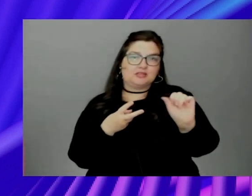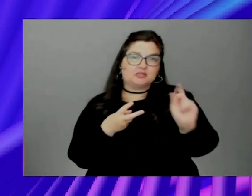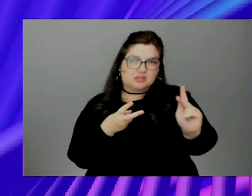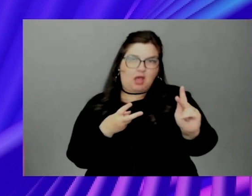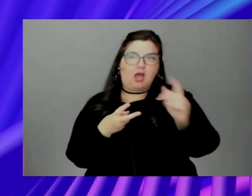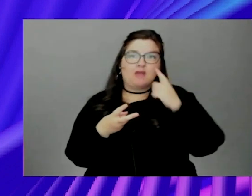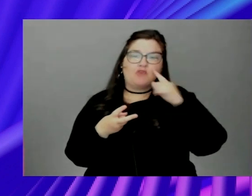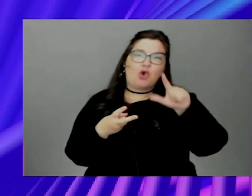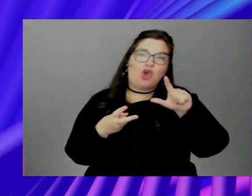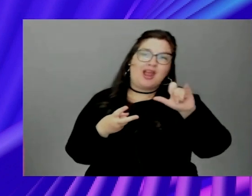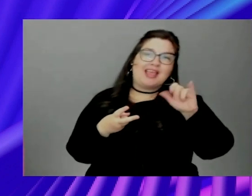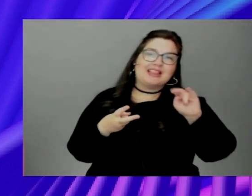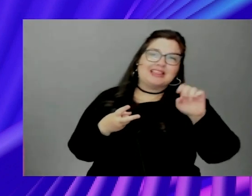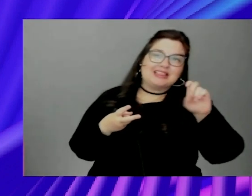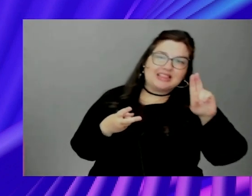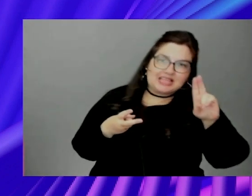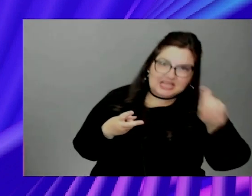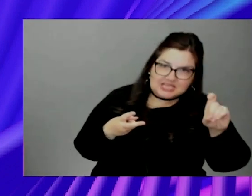Windows.